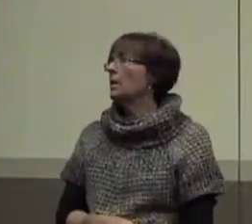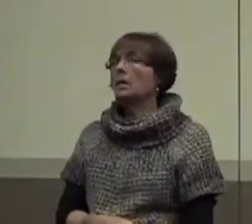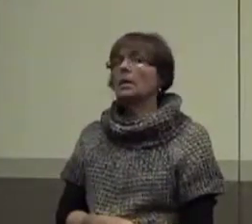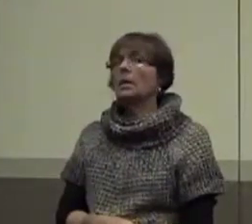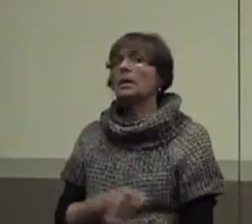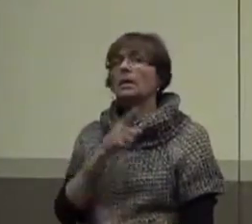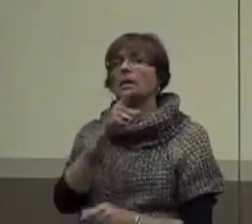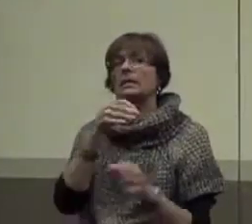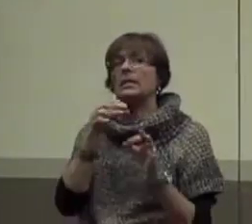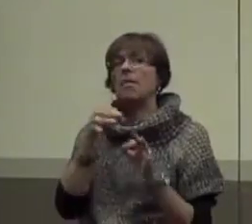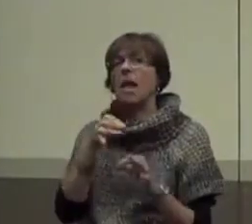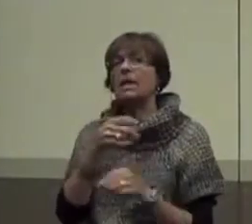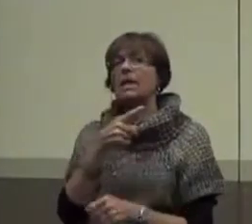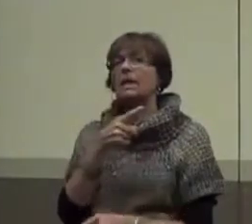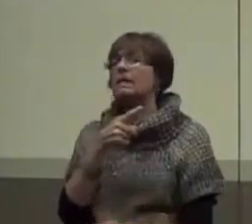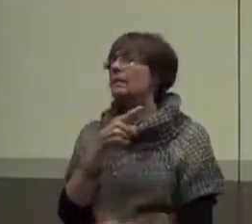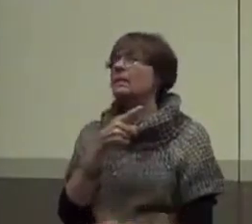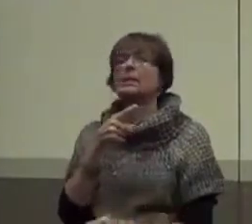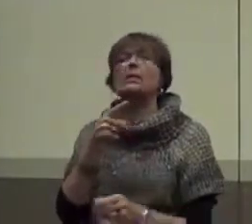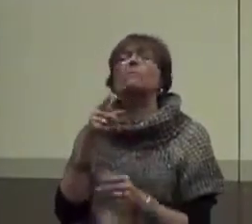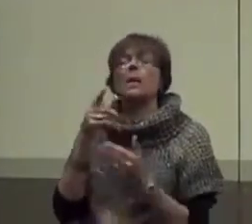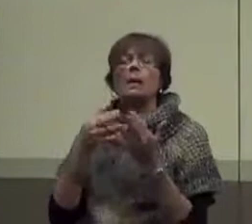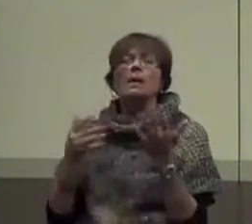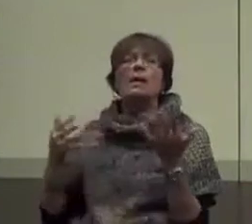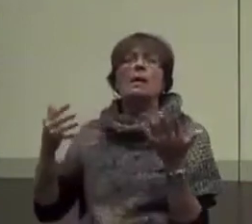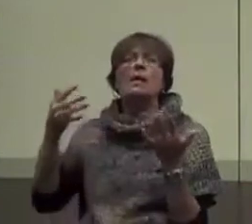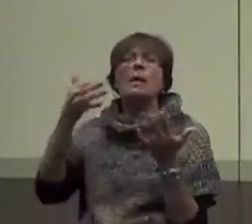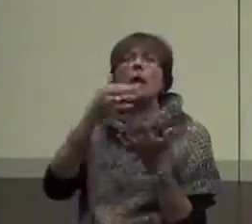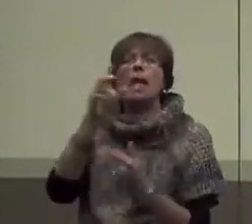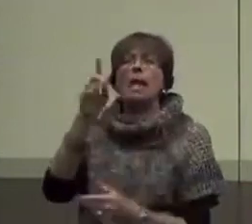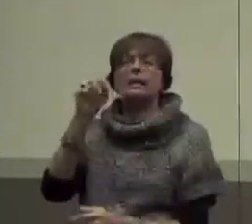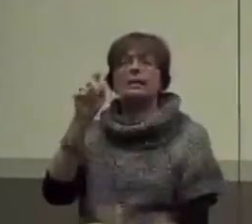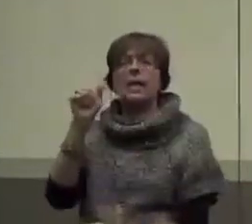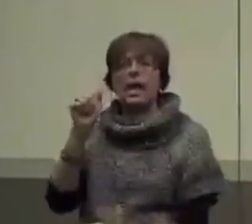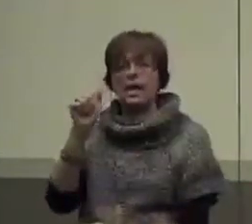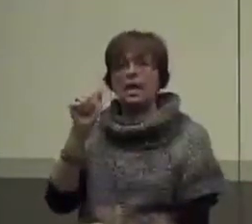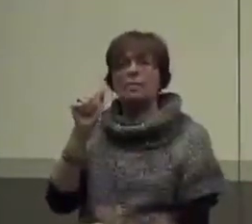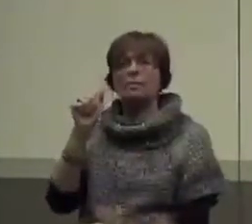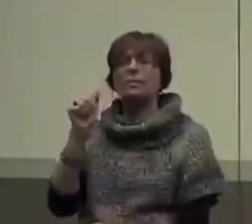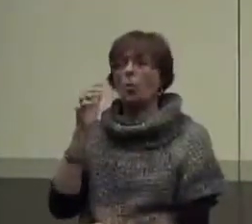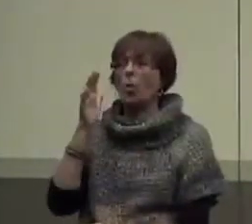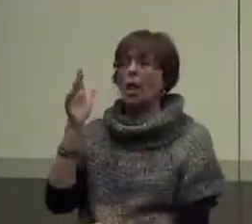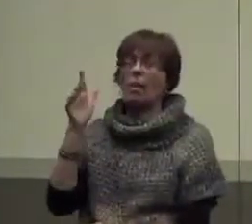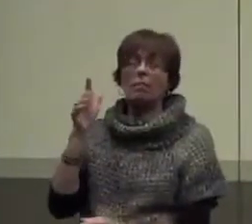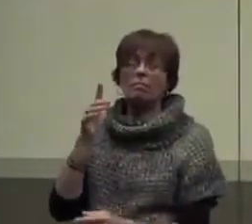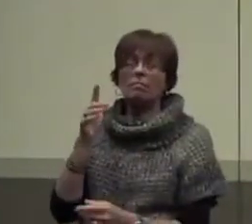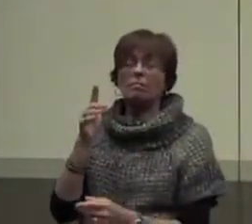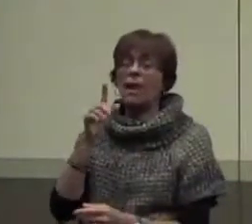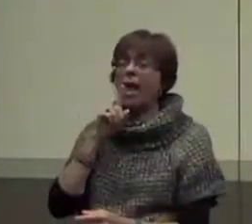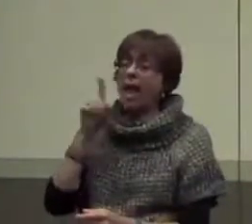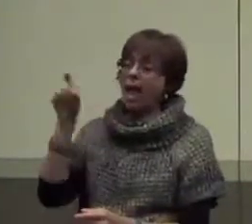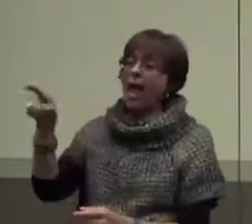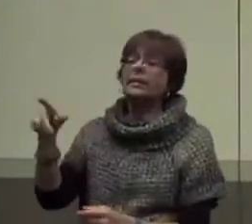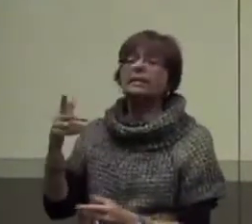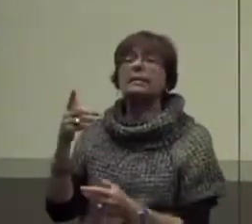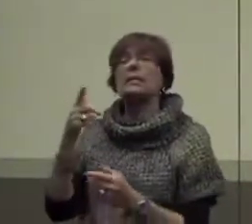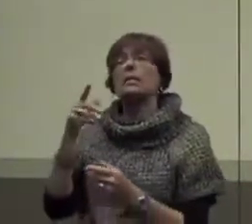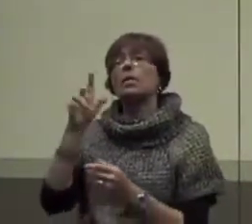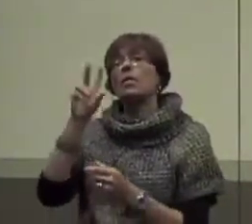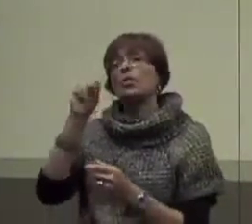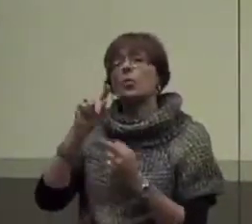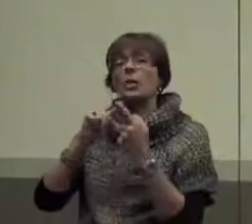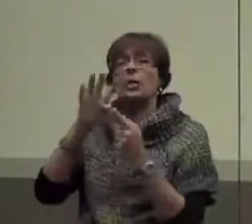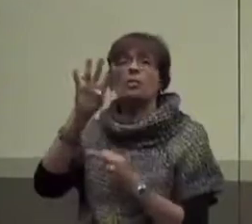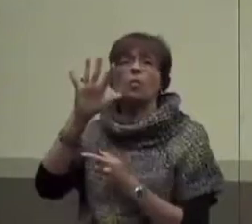Come on, Bueller. Collect data. So what's the first step? We're going to actually ask her, right? So we have to spend 30 to 45